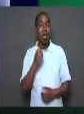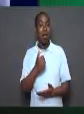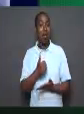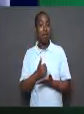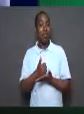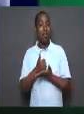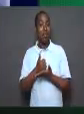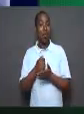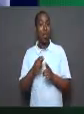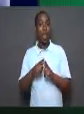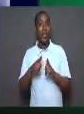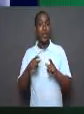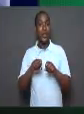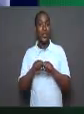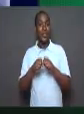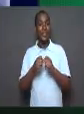large particles.